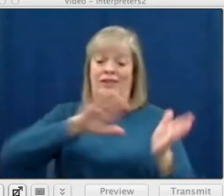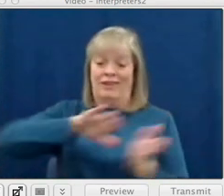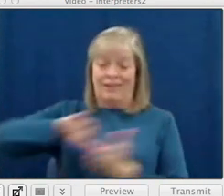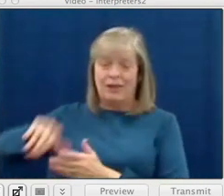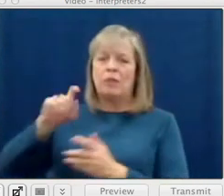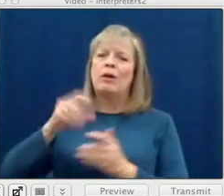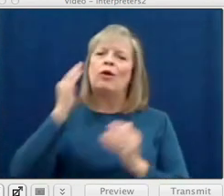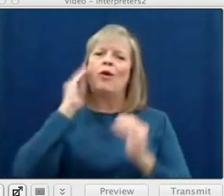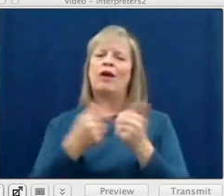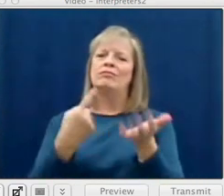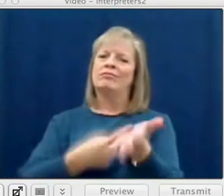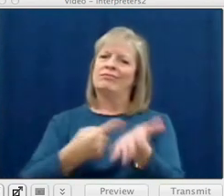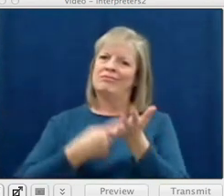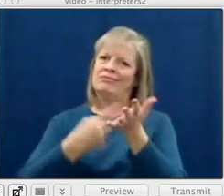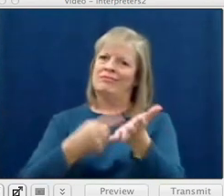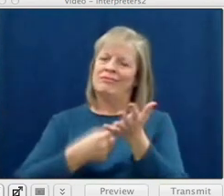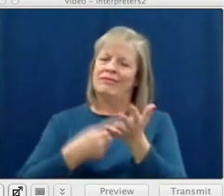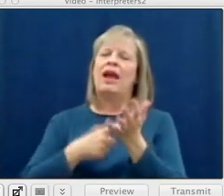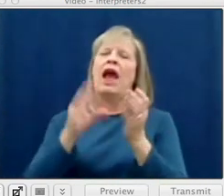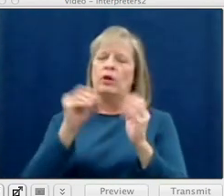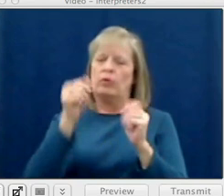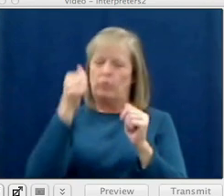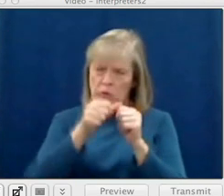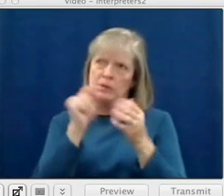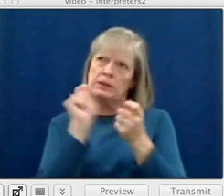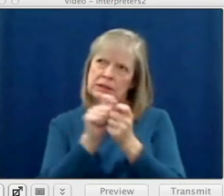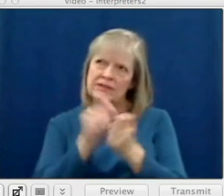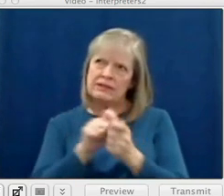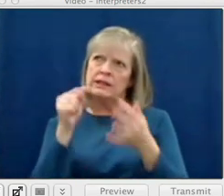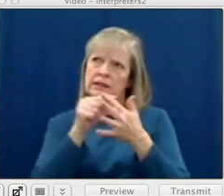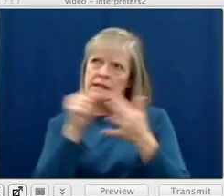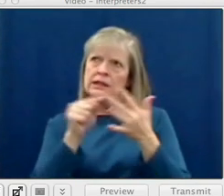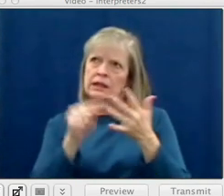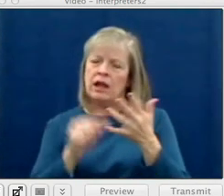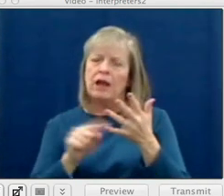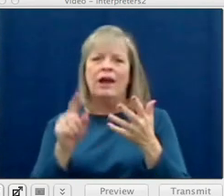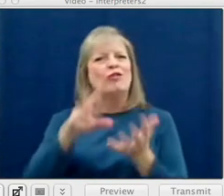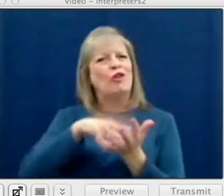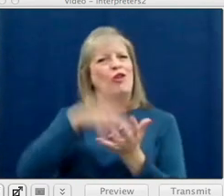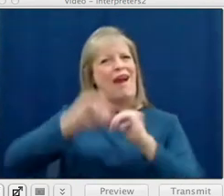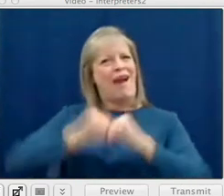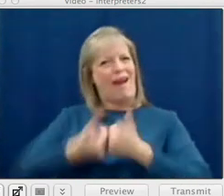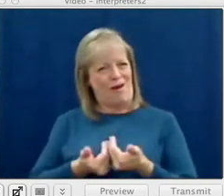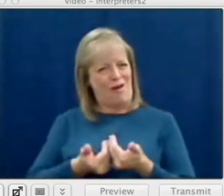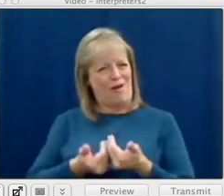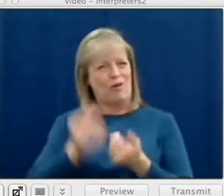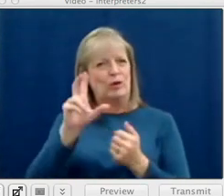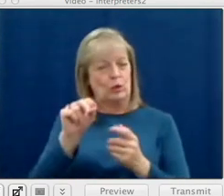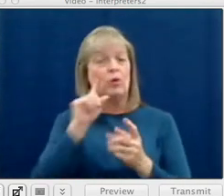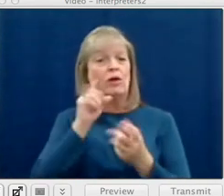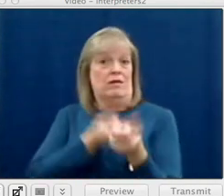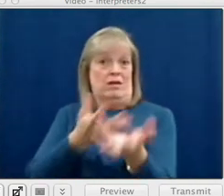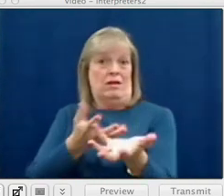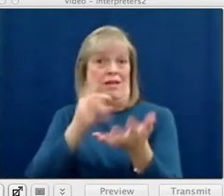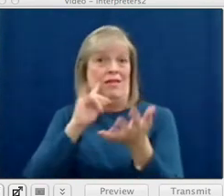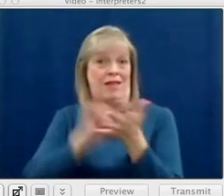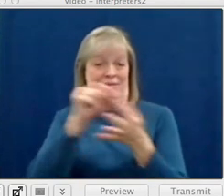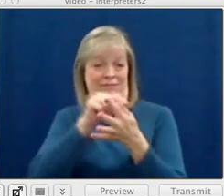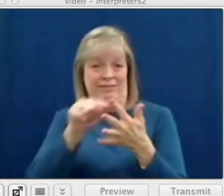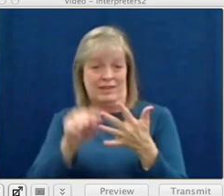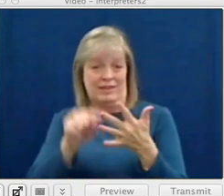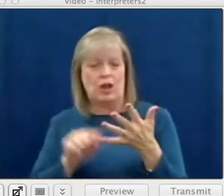so this is a good example of a case where we would have to process it to